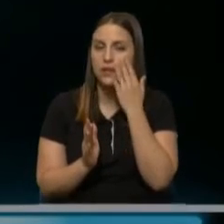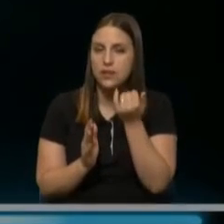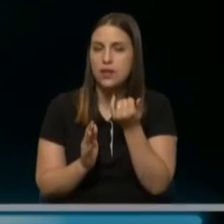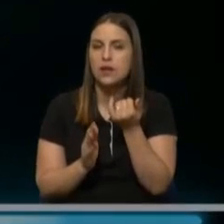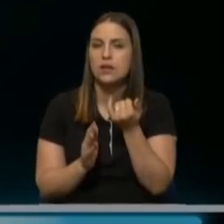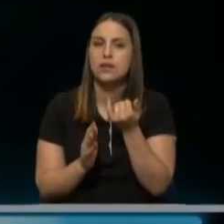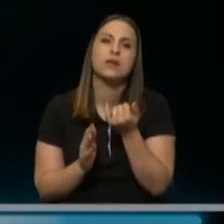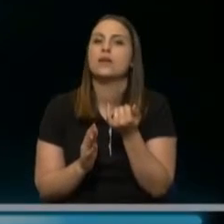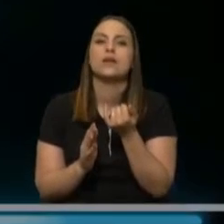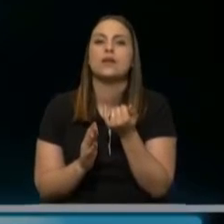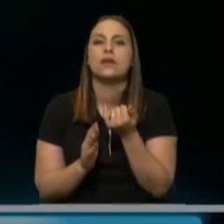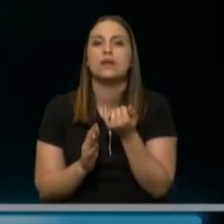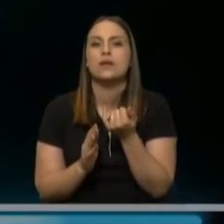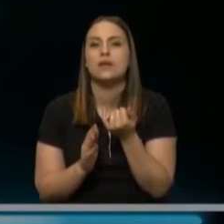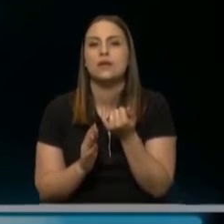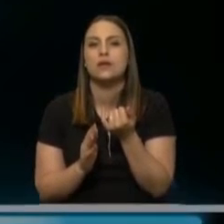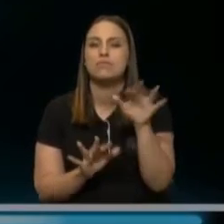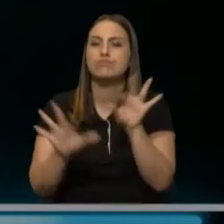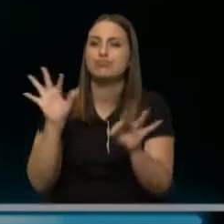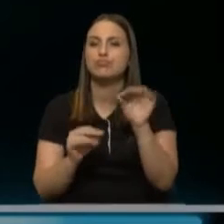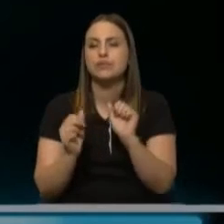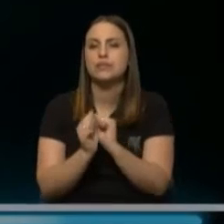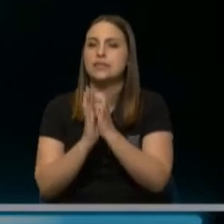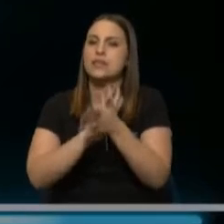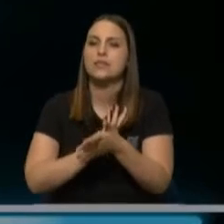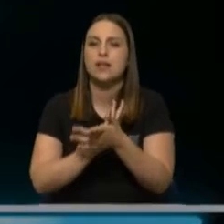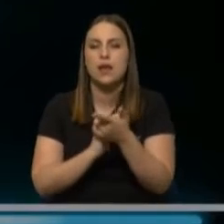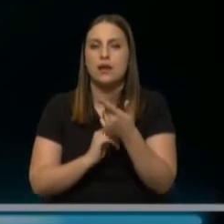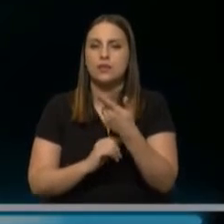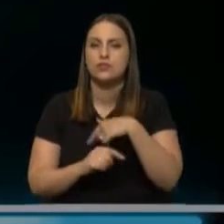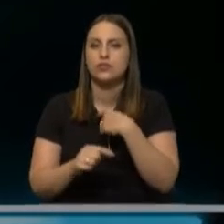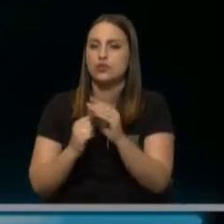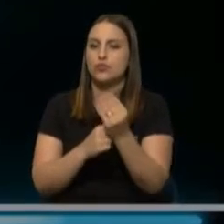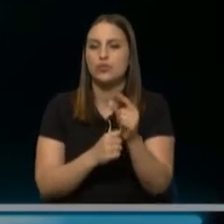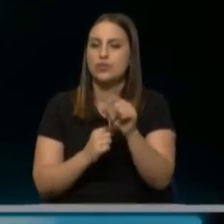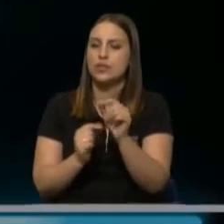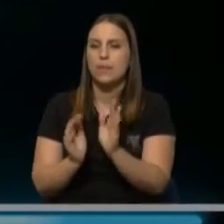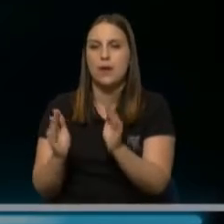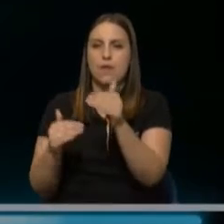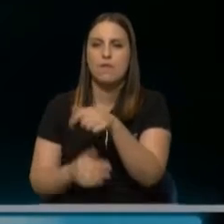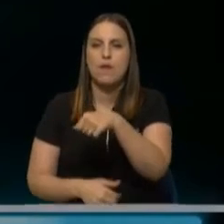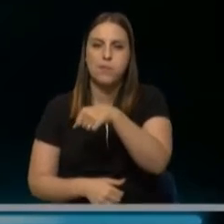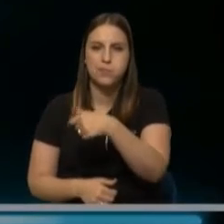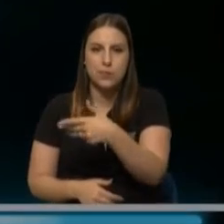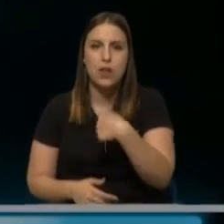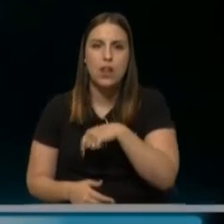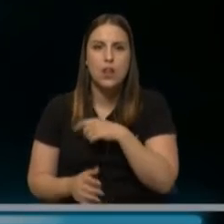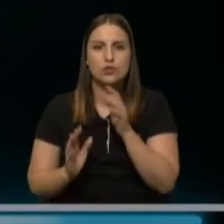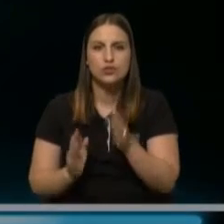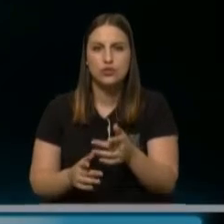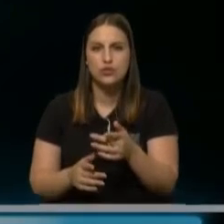downstreams to select recycled materials for our products and packing. We already built more